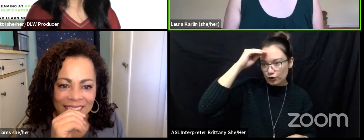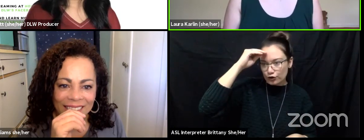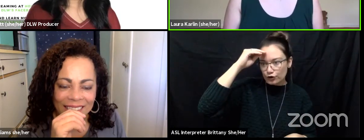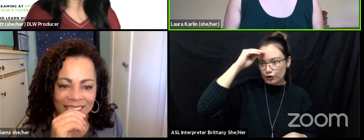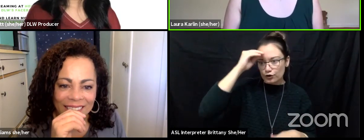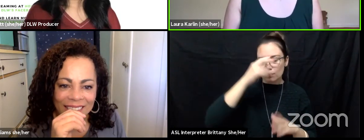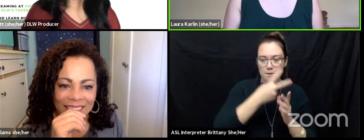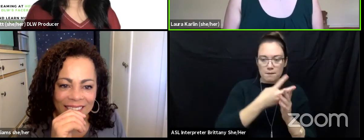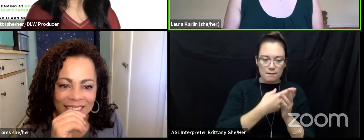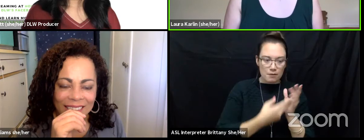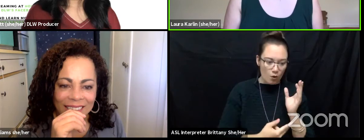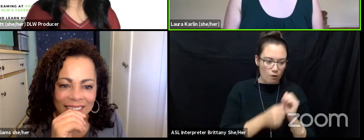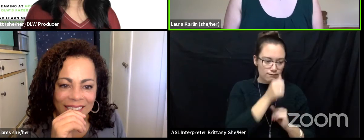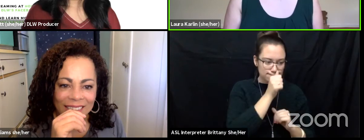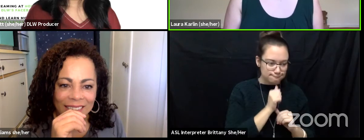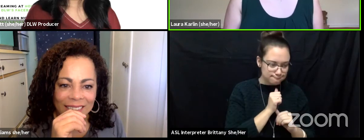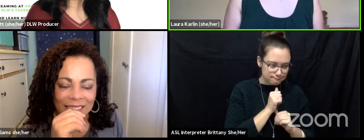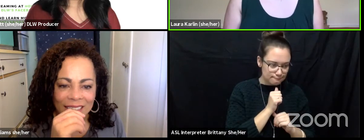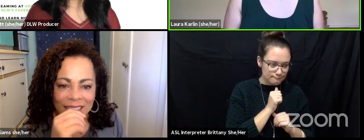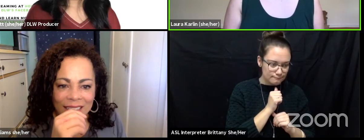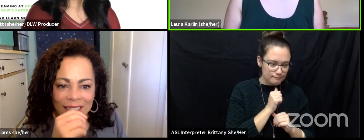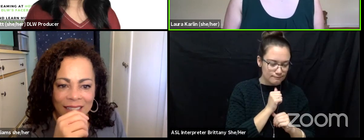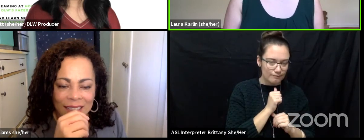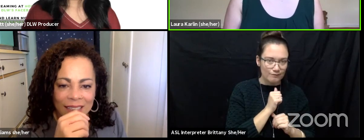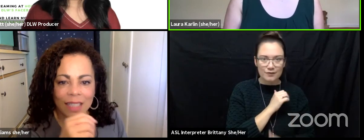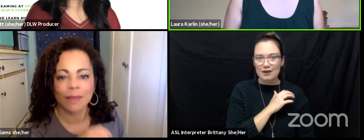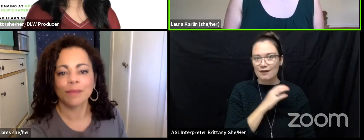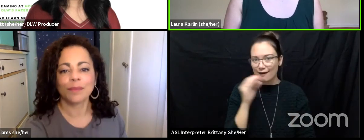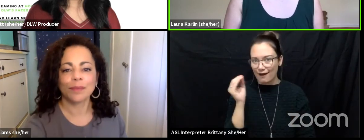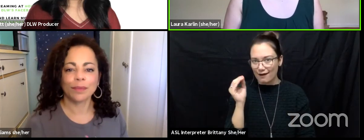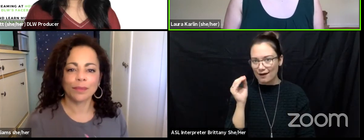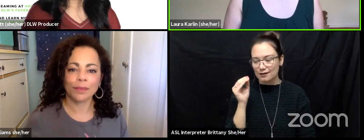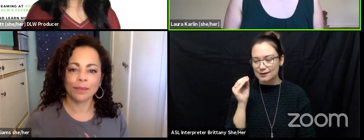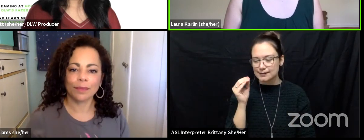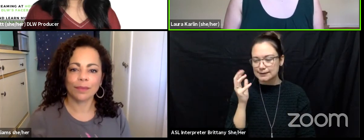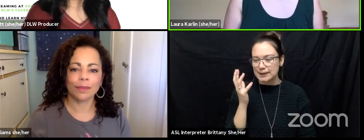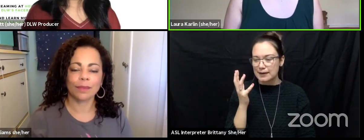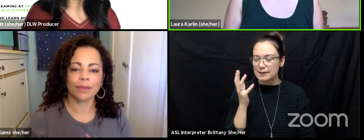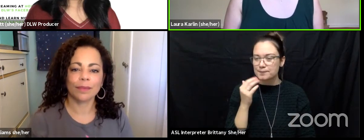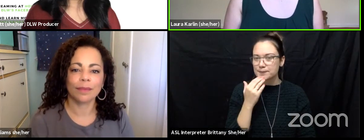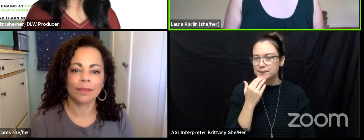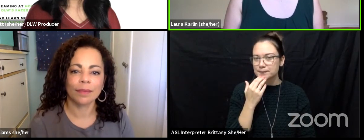both patience and